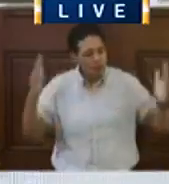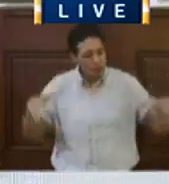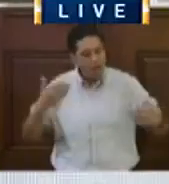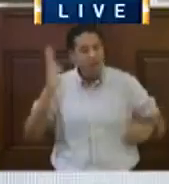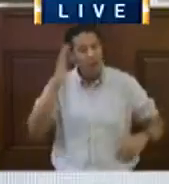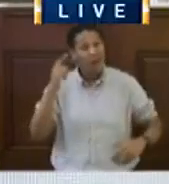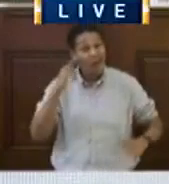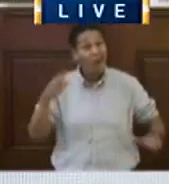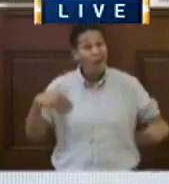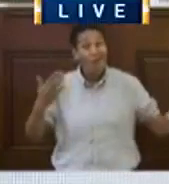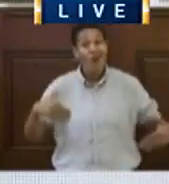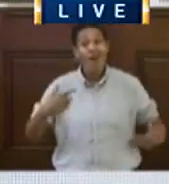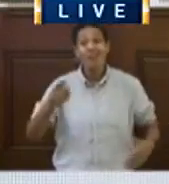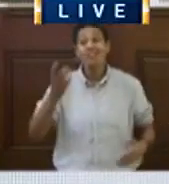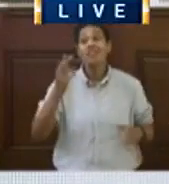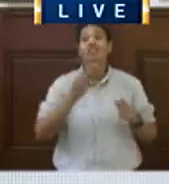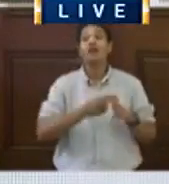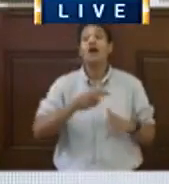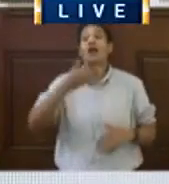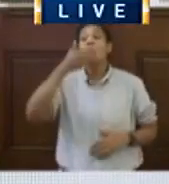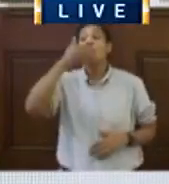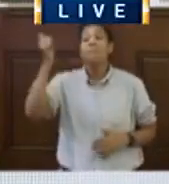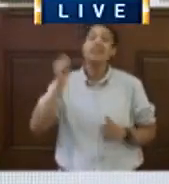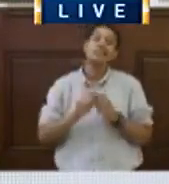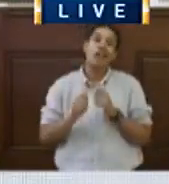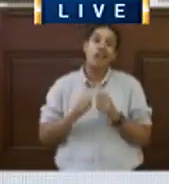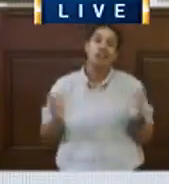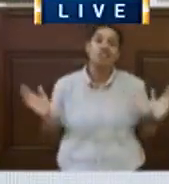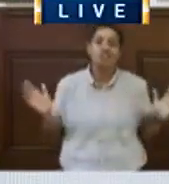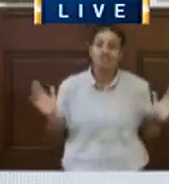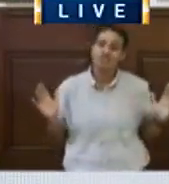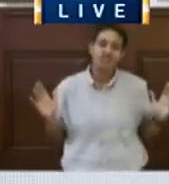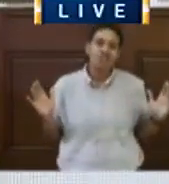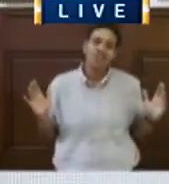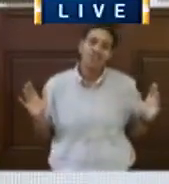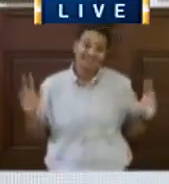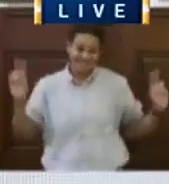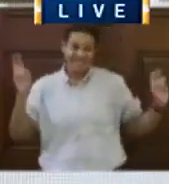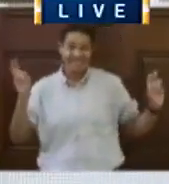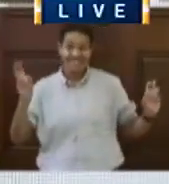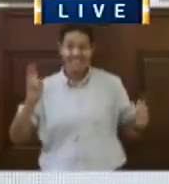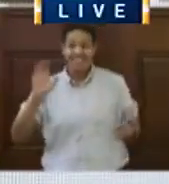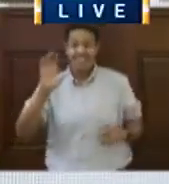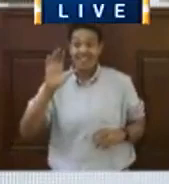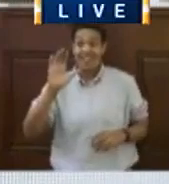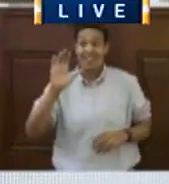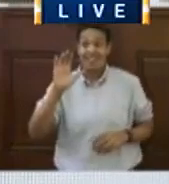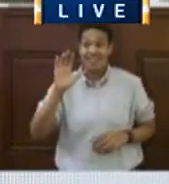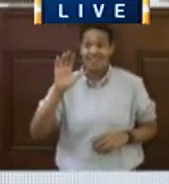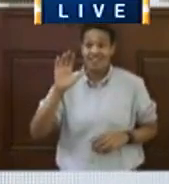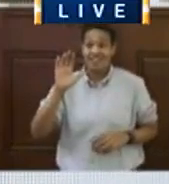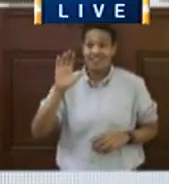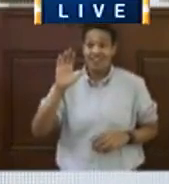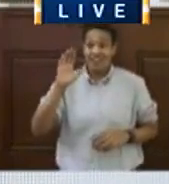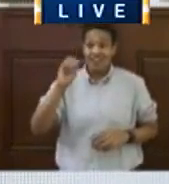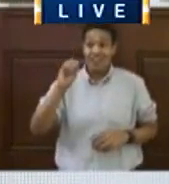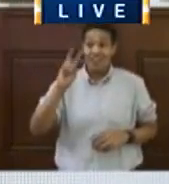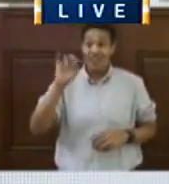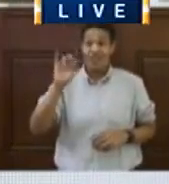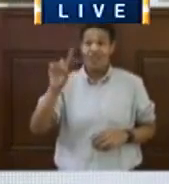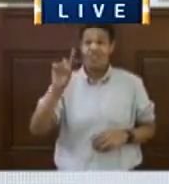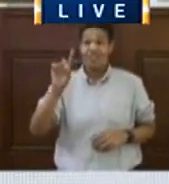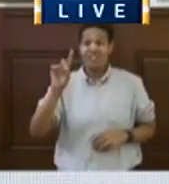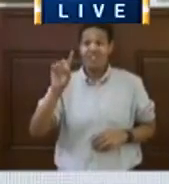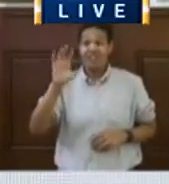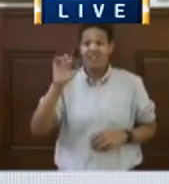It's called Best Cash. And, you know, COVID care. The care program is an